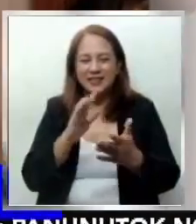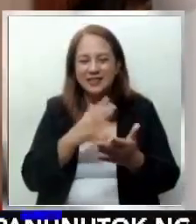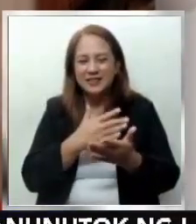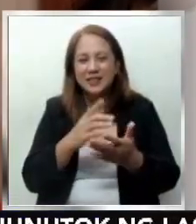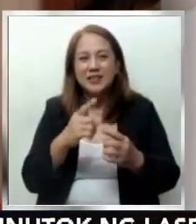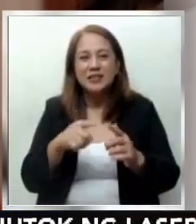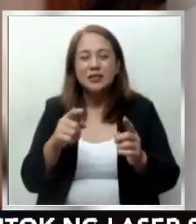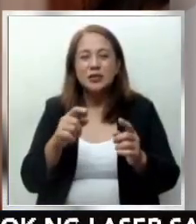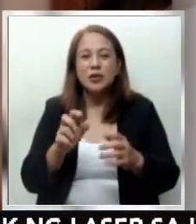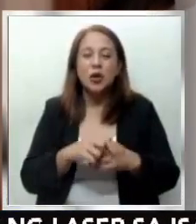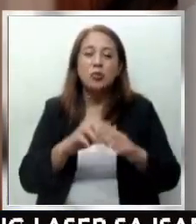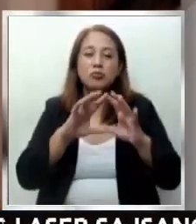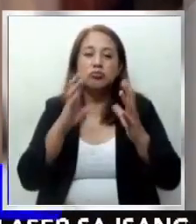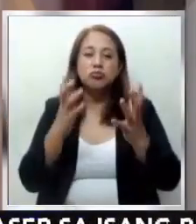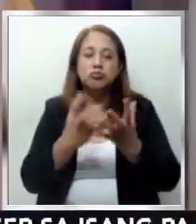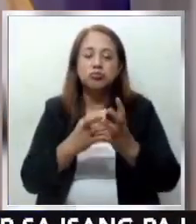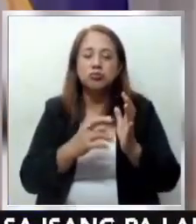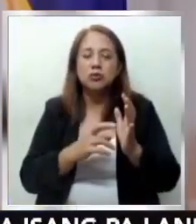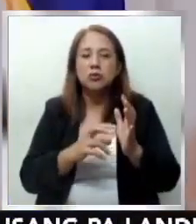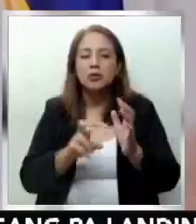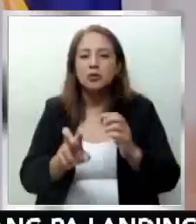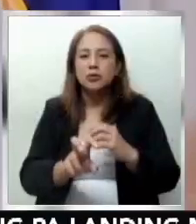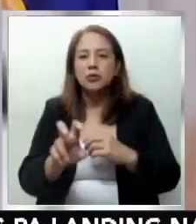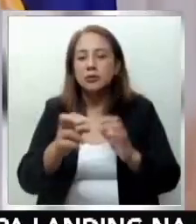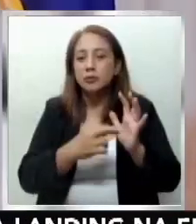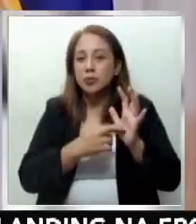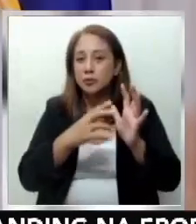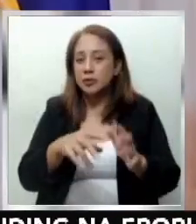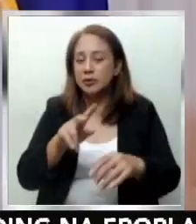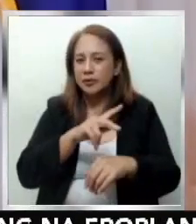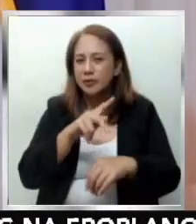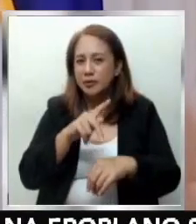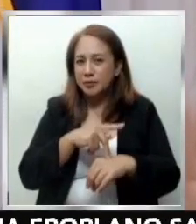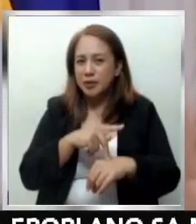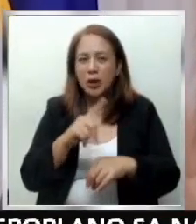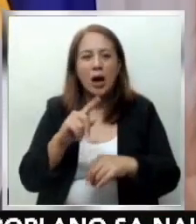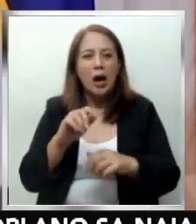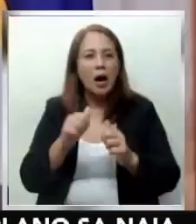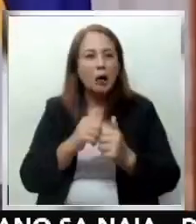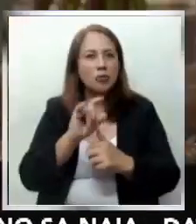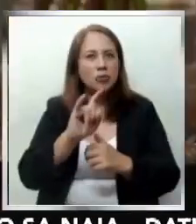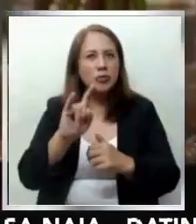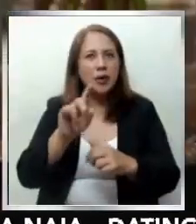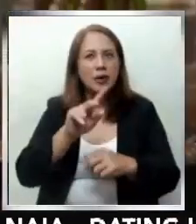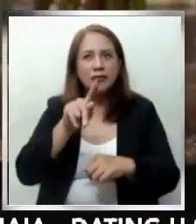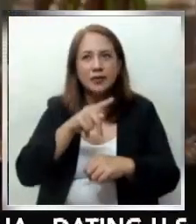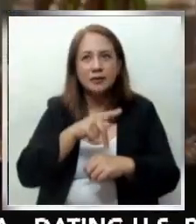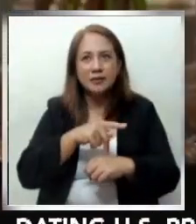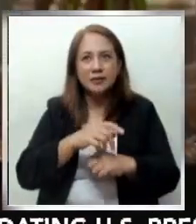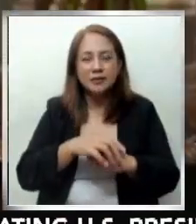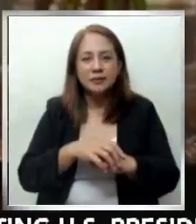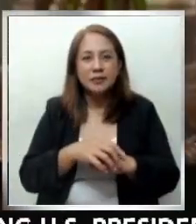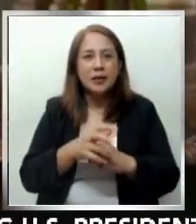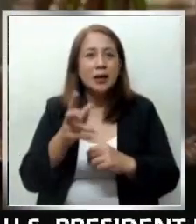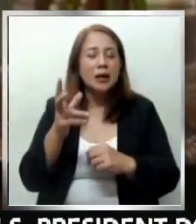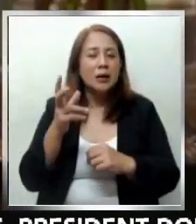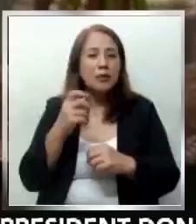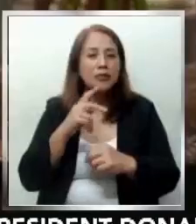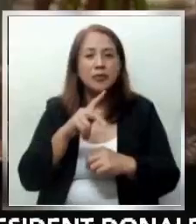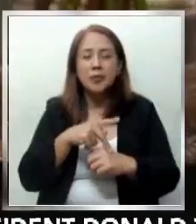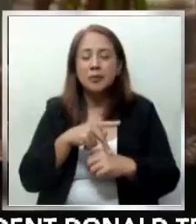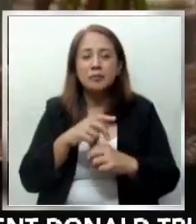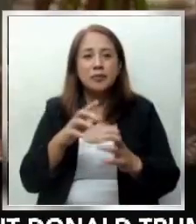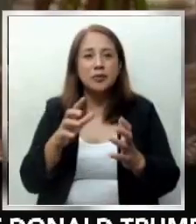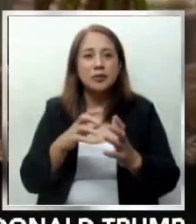Tourism Ambassador for the Philippines na siya, paano niya kaya ipopromote ang Pilipinas? I tell them it's just like one of the most